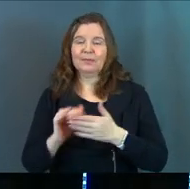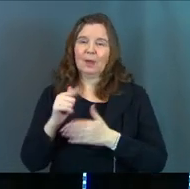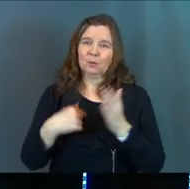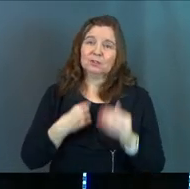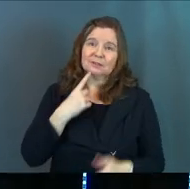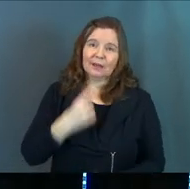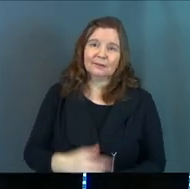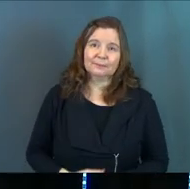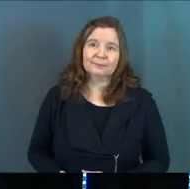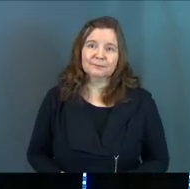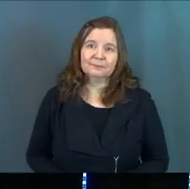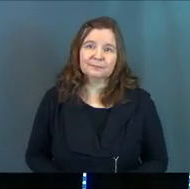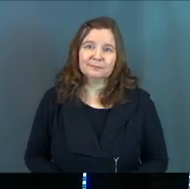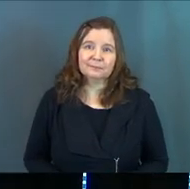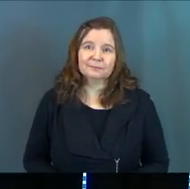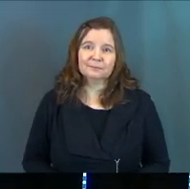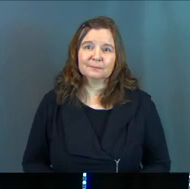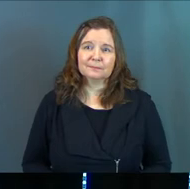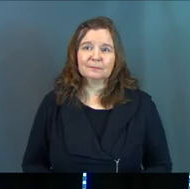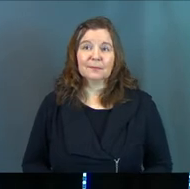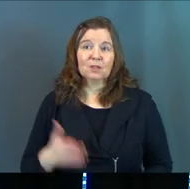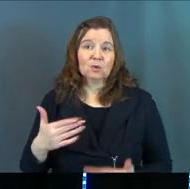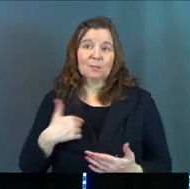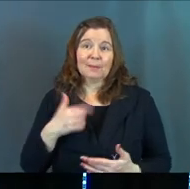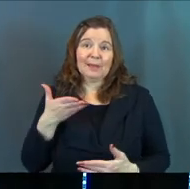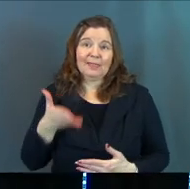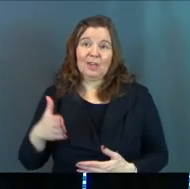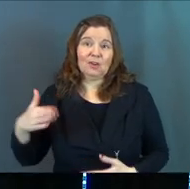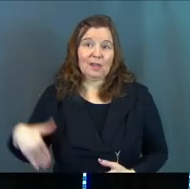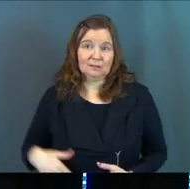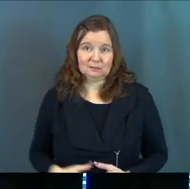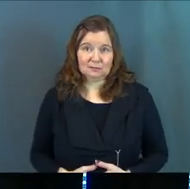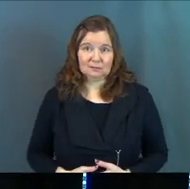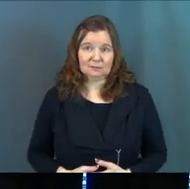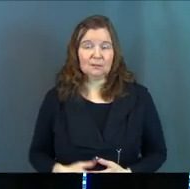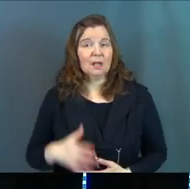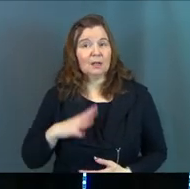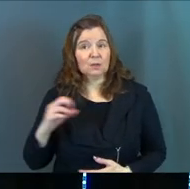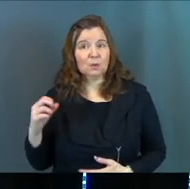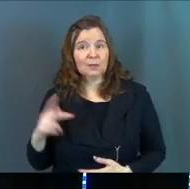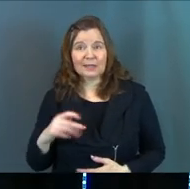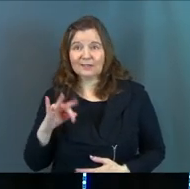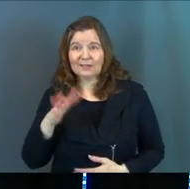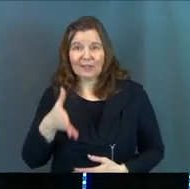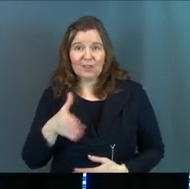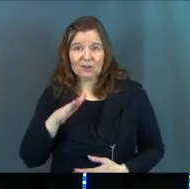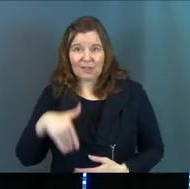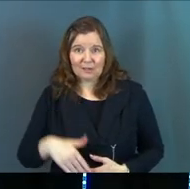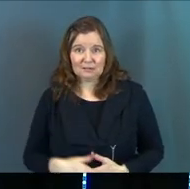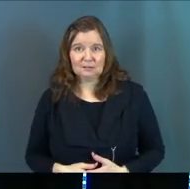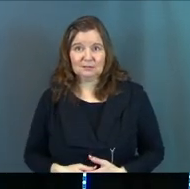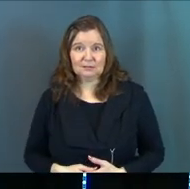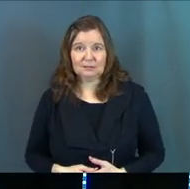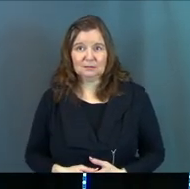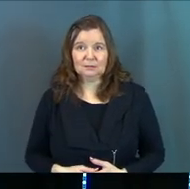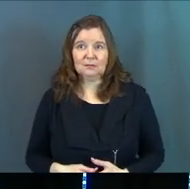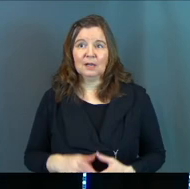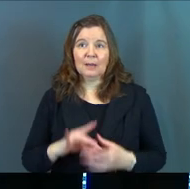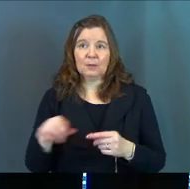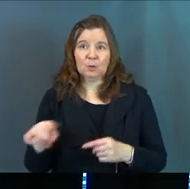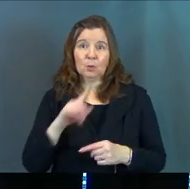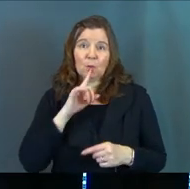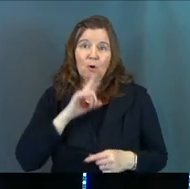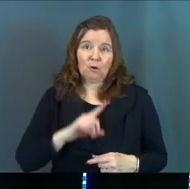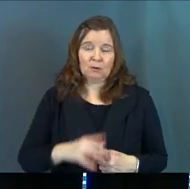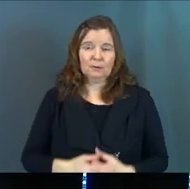That's what you'll say. And you may not be there yet. And it's okay if you're not there yet. I'm speaking to